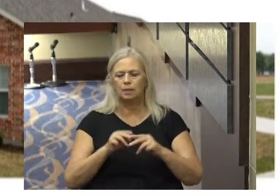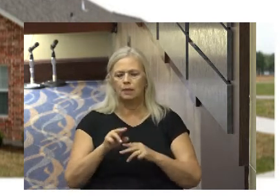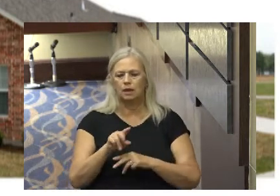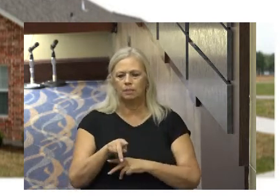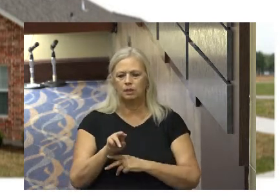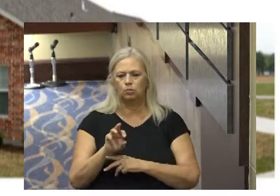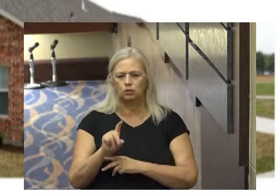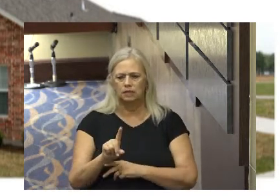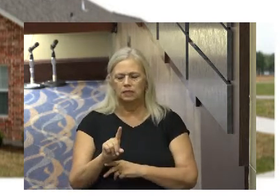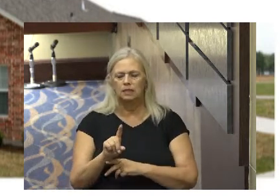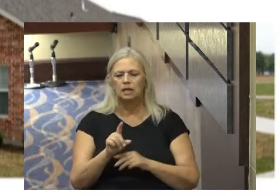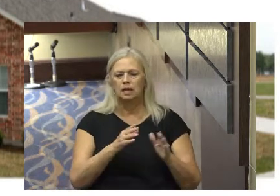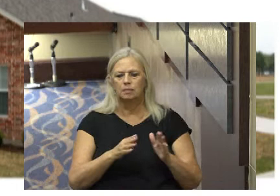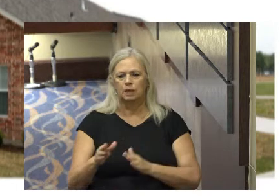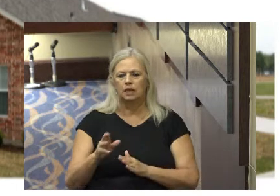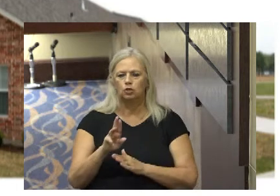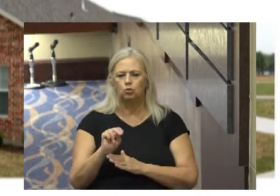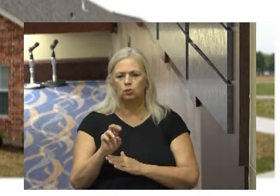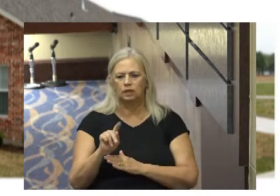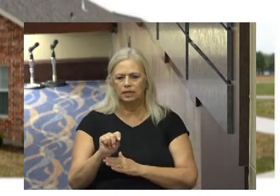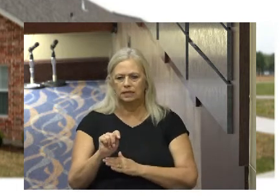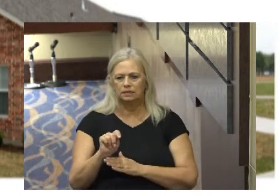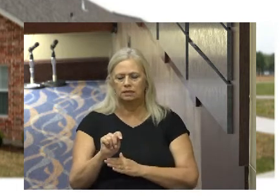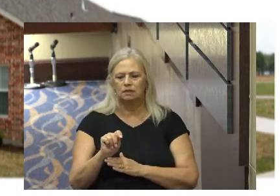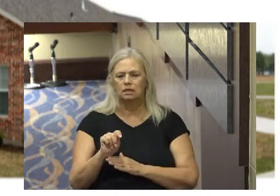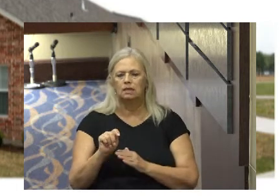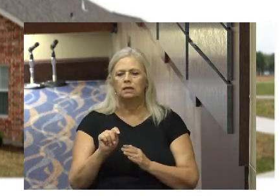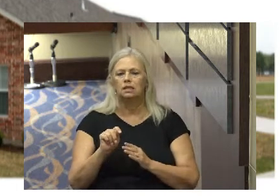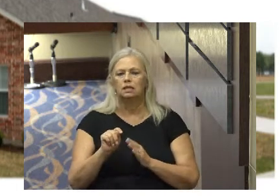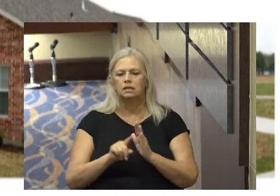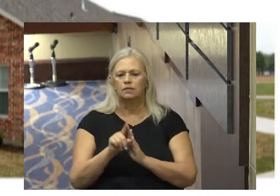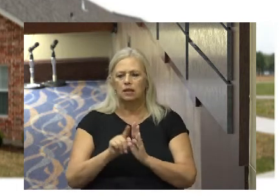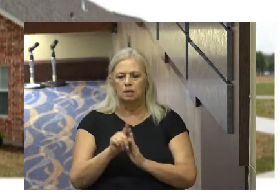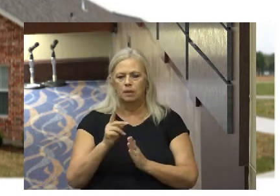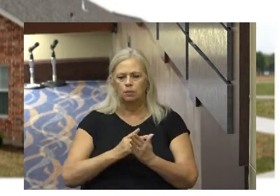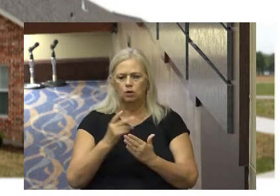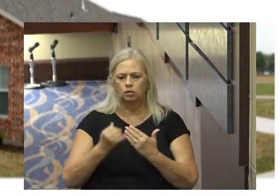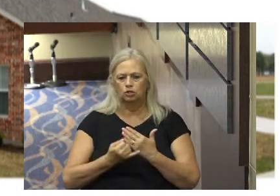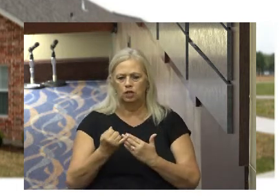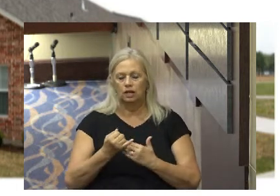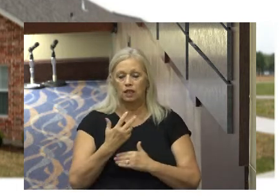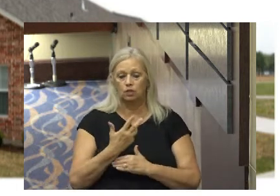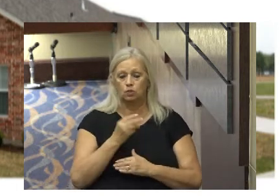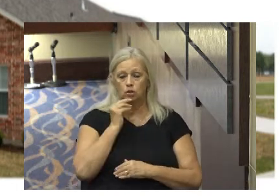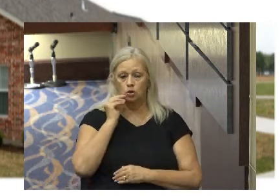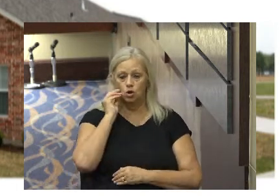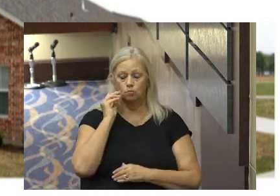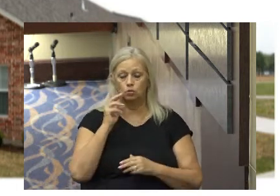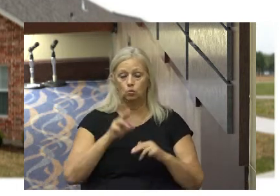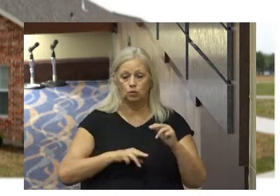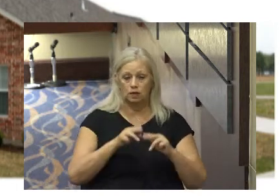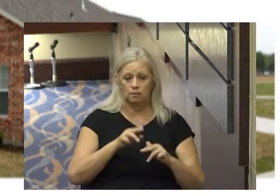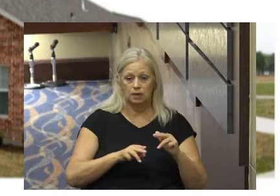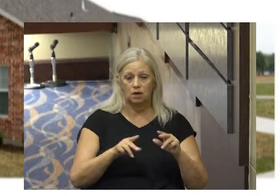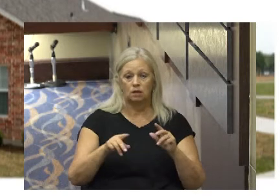Development Project, and these are the first 3 homes we built, plus we built the gazebo,